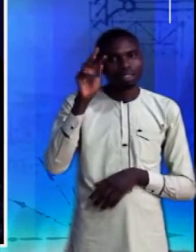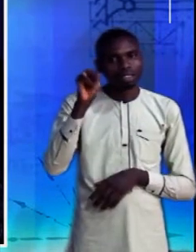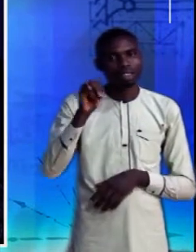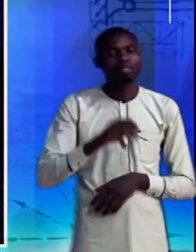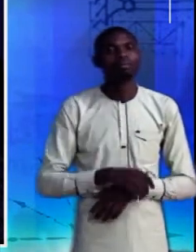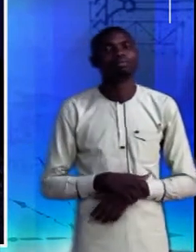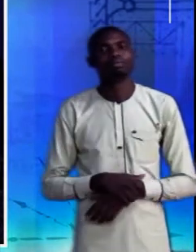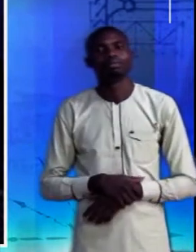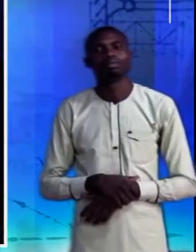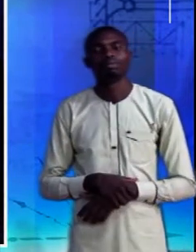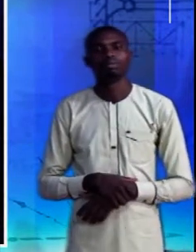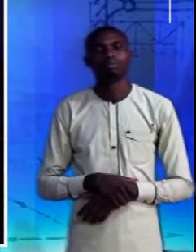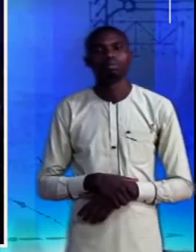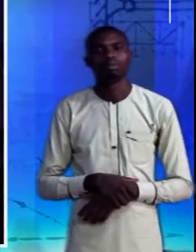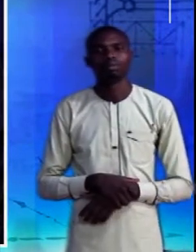second.